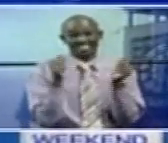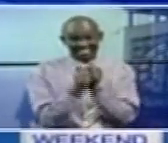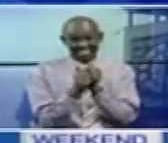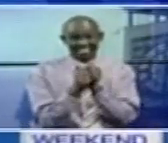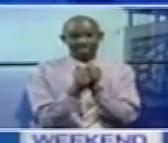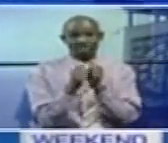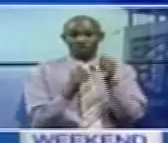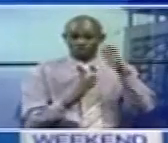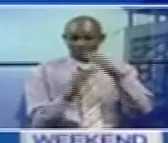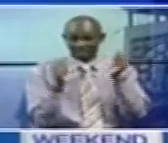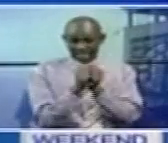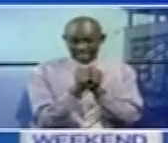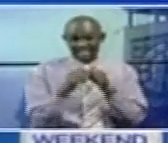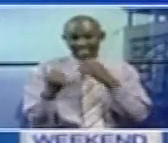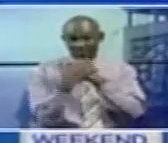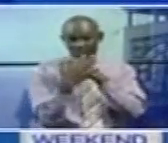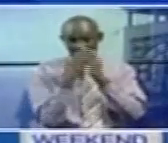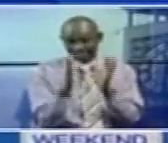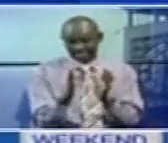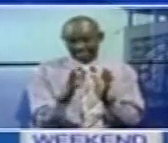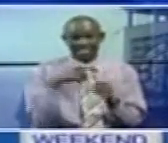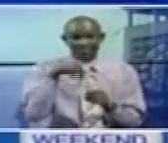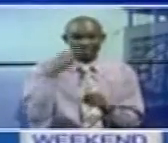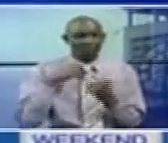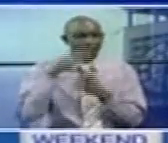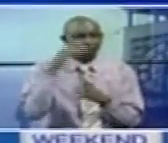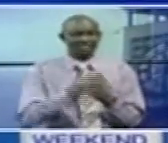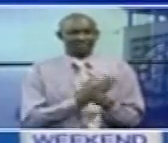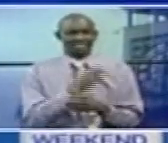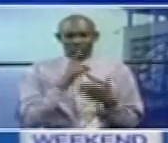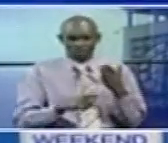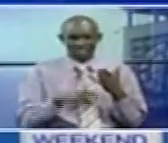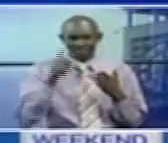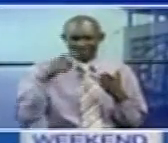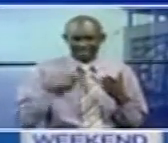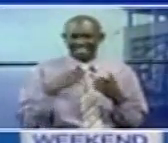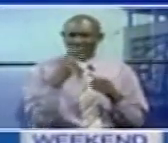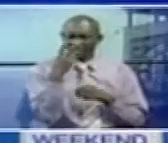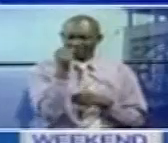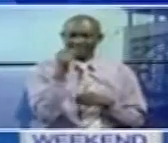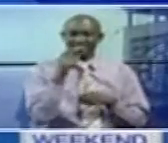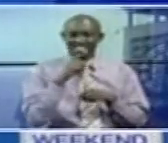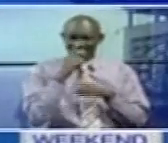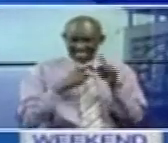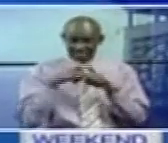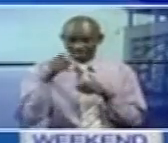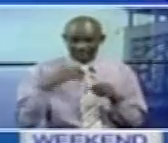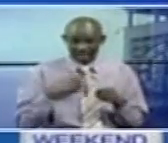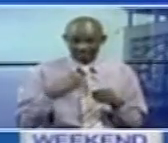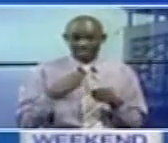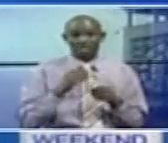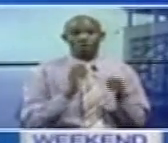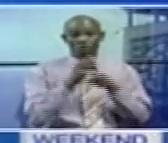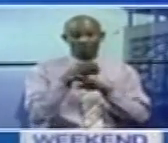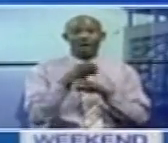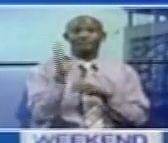10 African influencers. But what is even more inspiring is that at just the age of 25, he is worth over